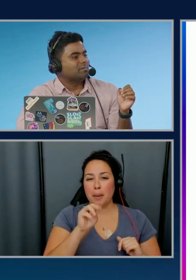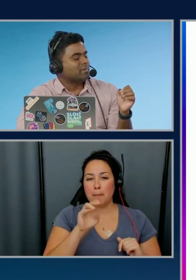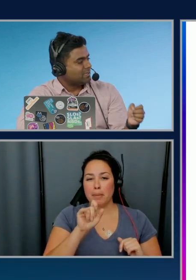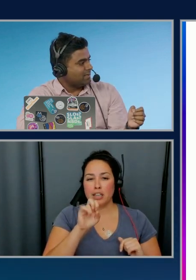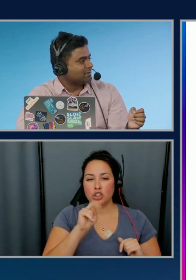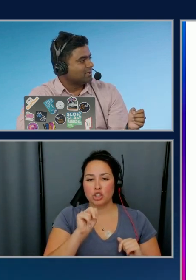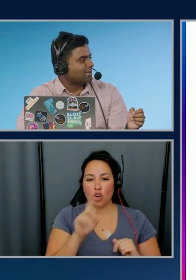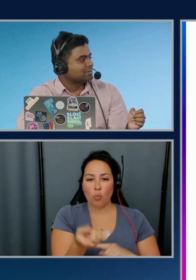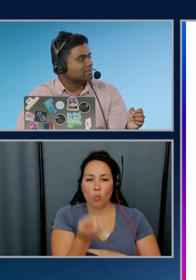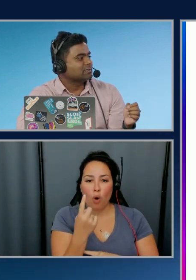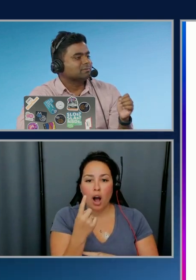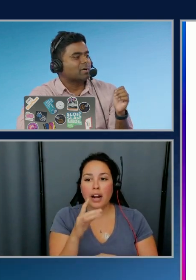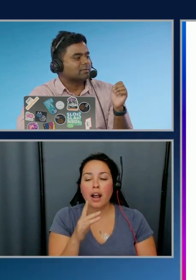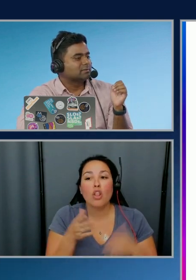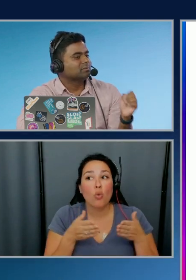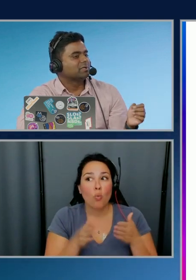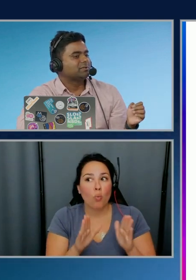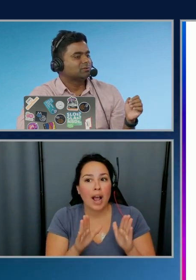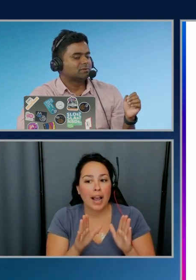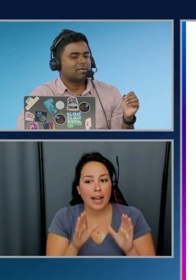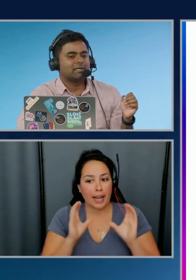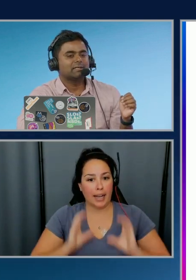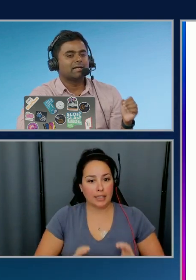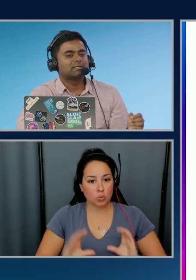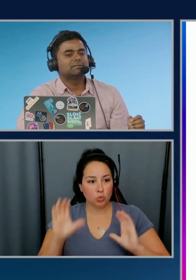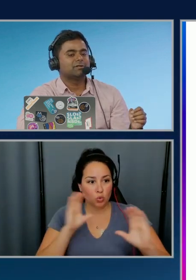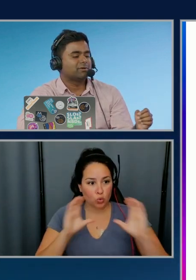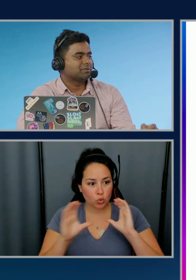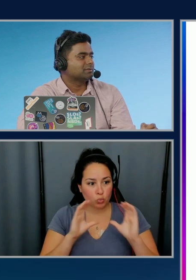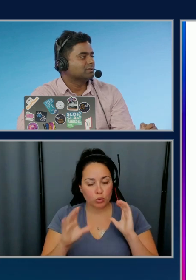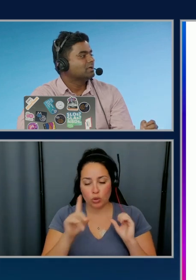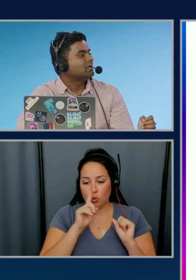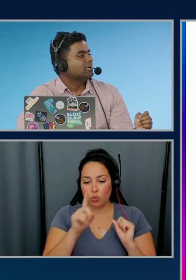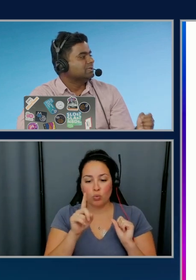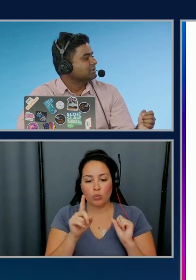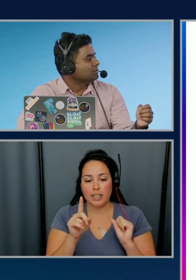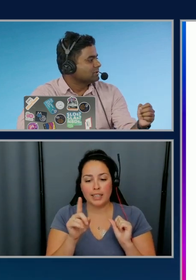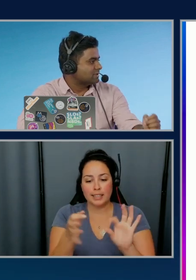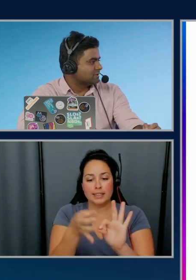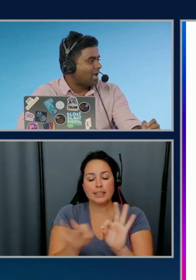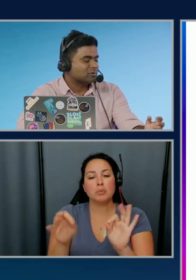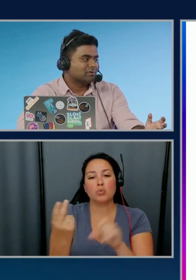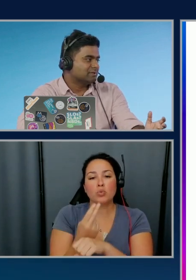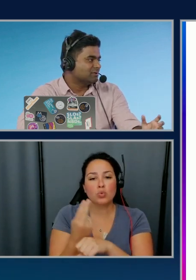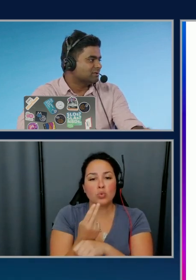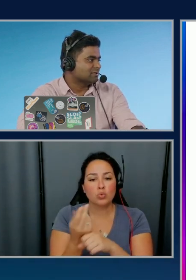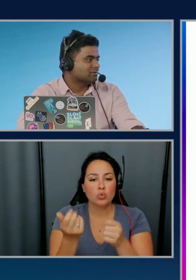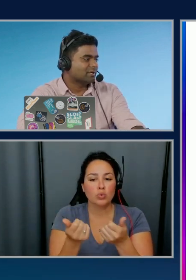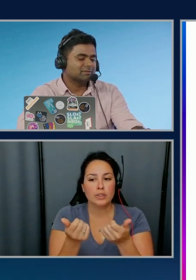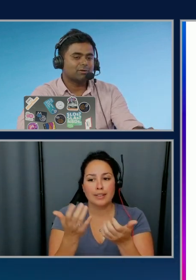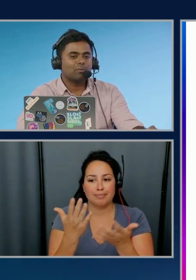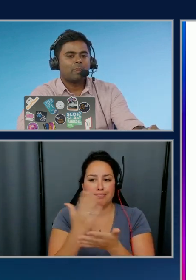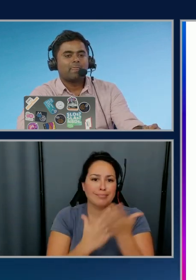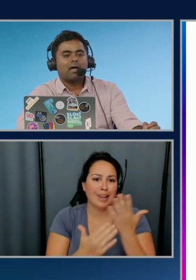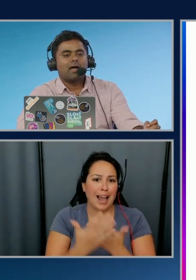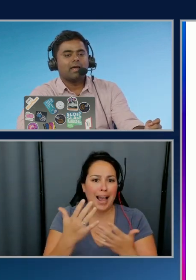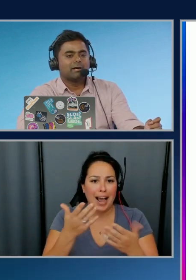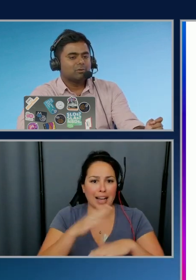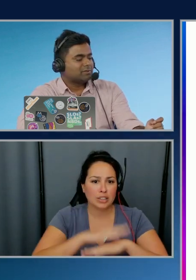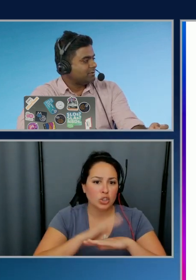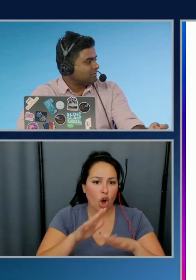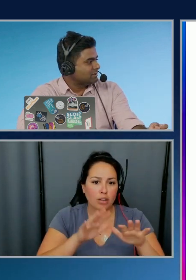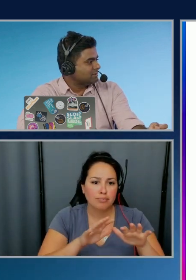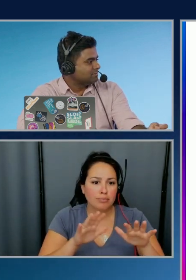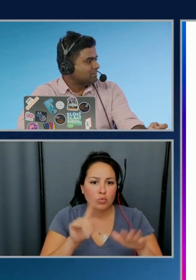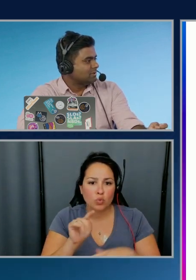customers mitigate against that is by simply using any latest generation EC2 instance, Amazon EC2 instance, right? So